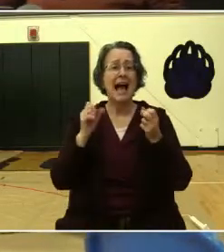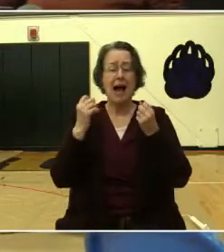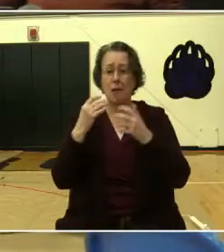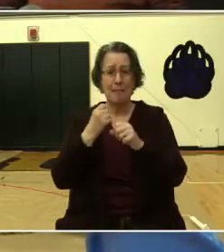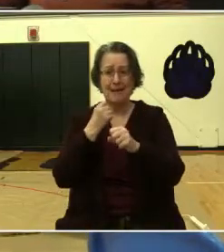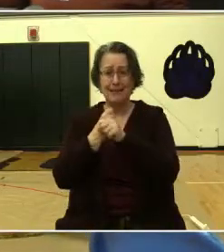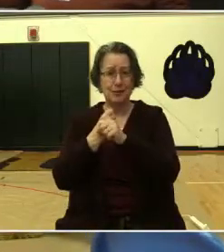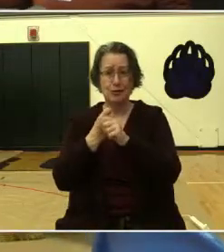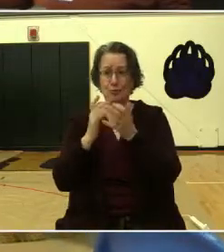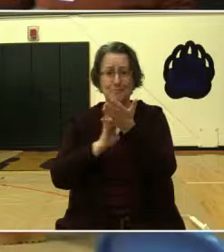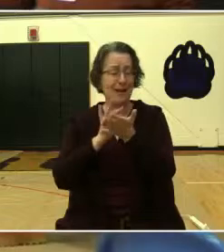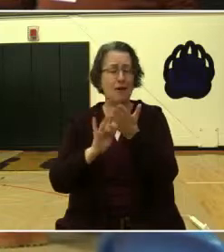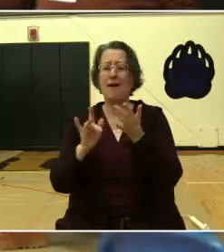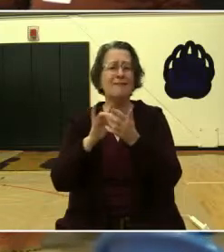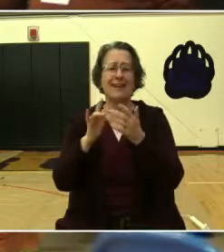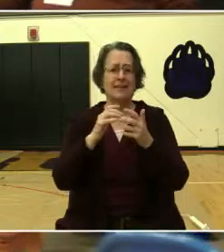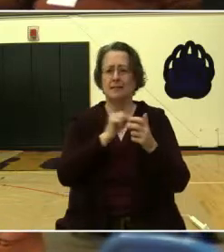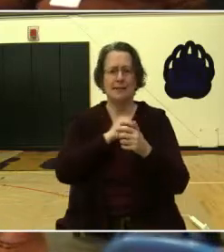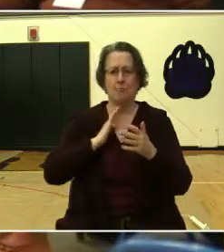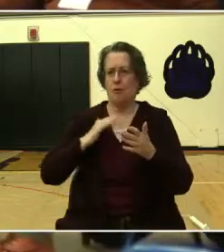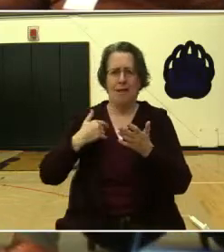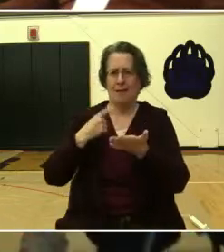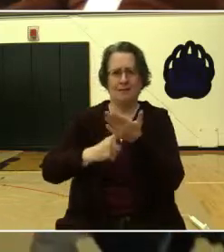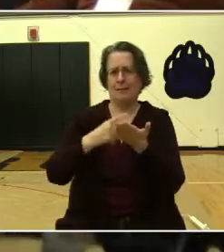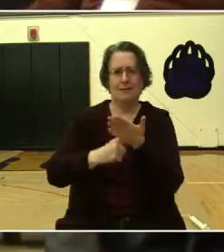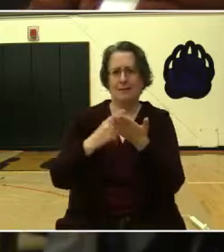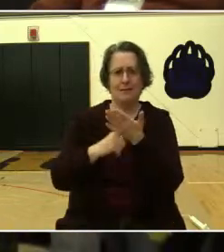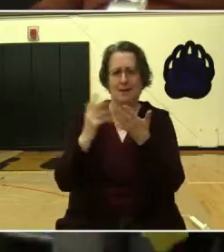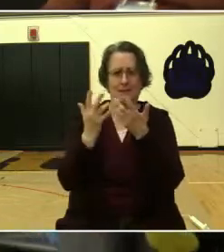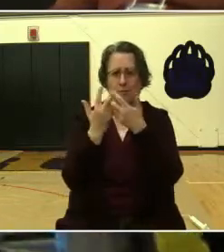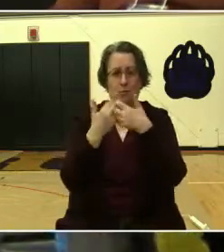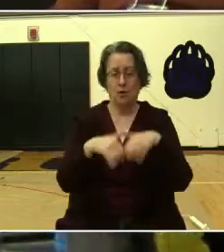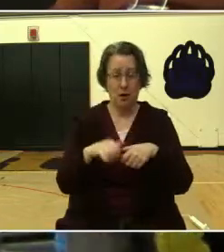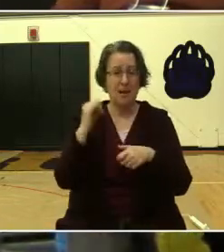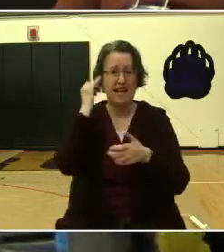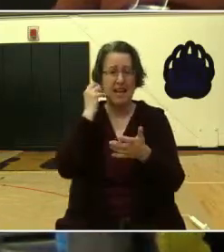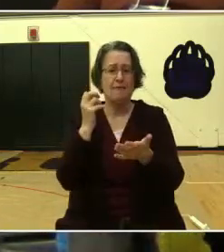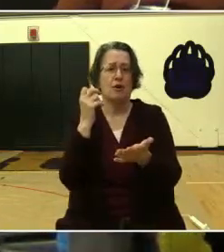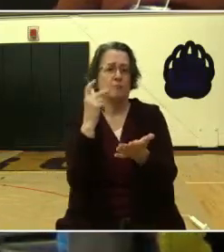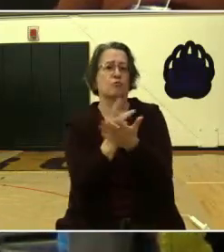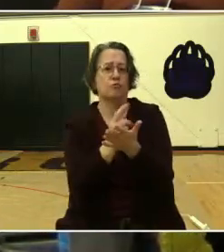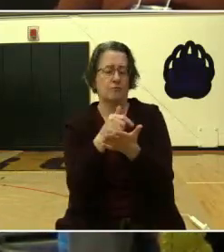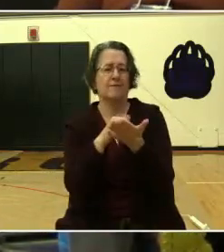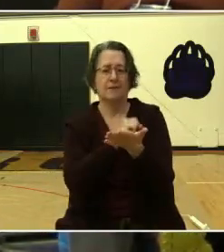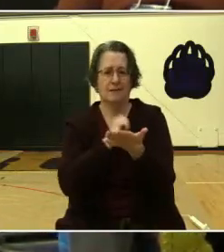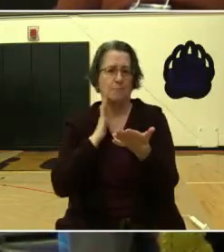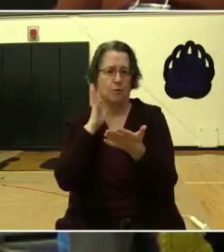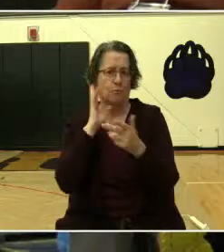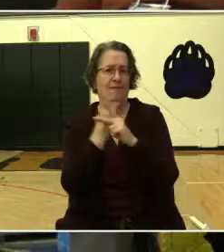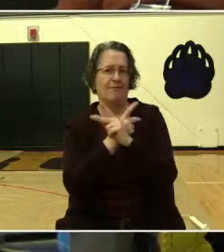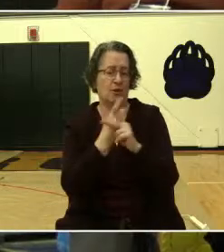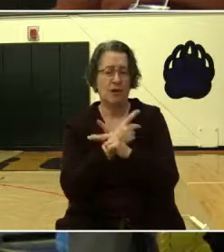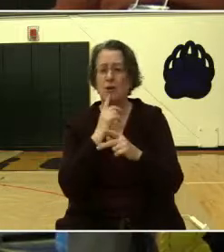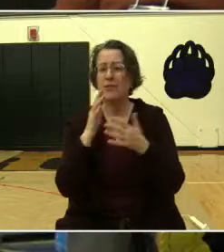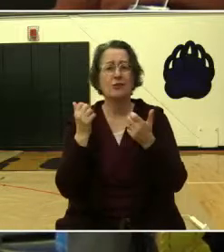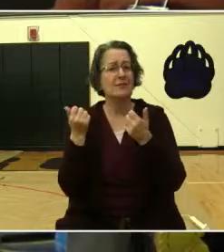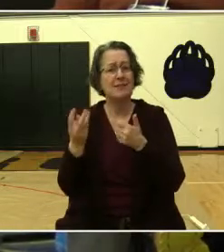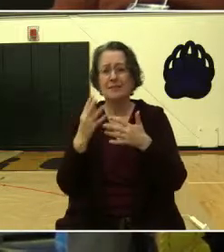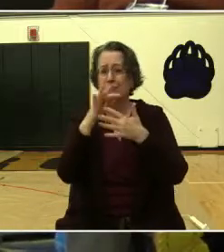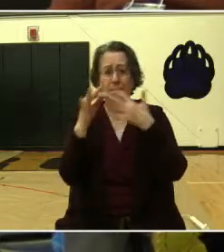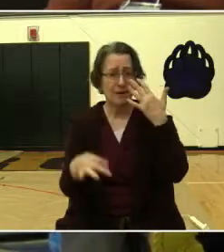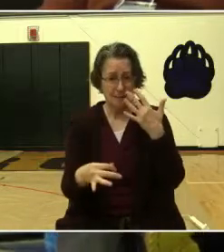the select board yet they will uh if if this is approved they'll uh they'll figure out what that is there are several options